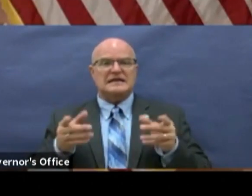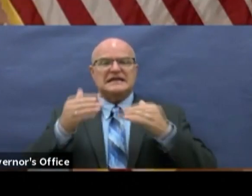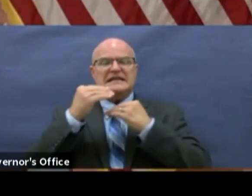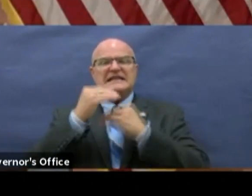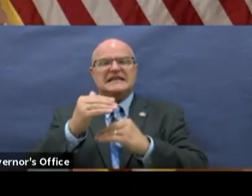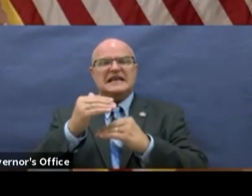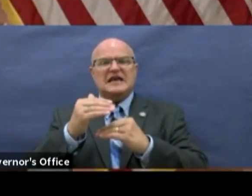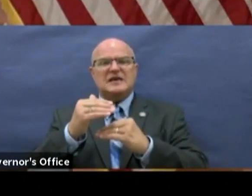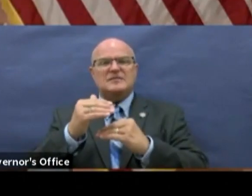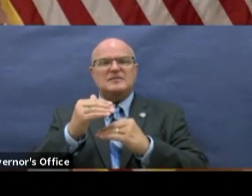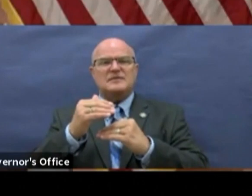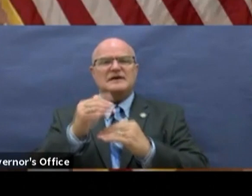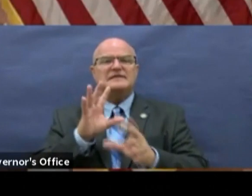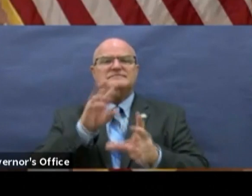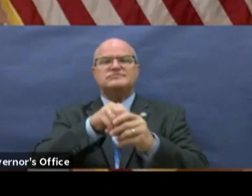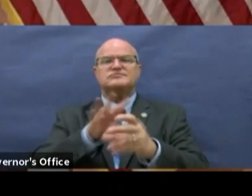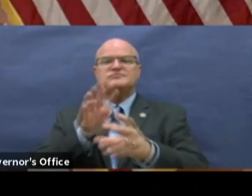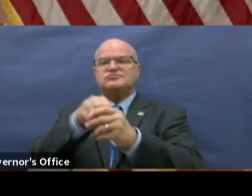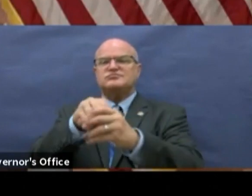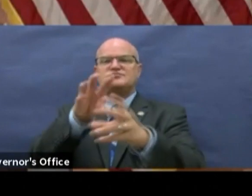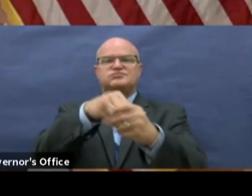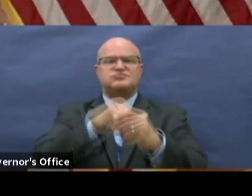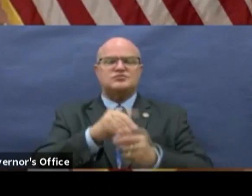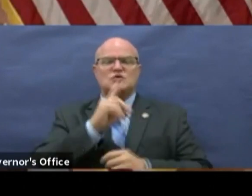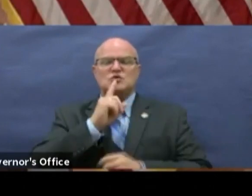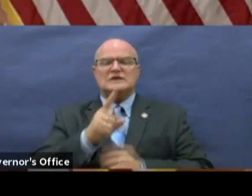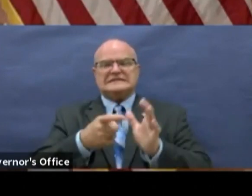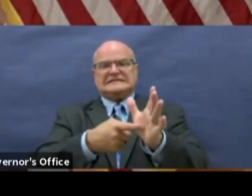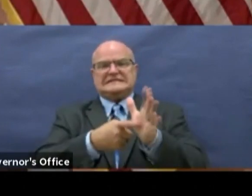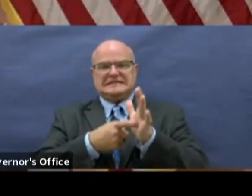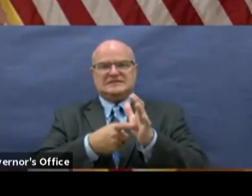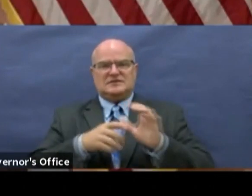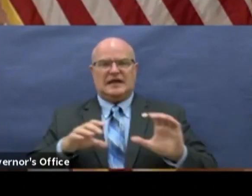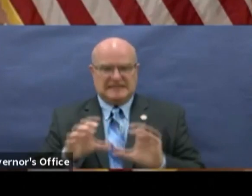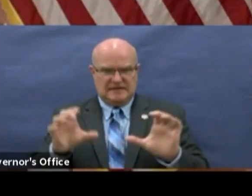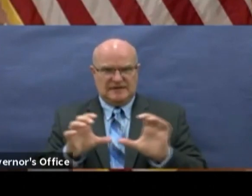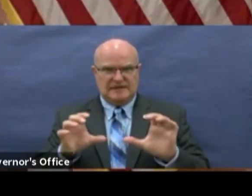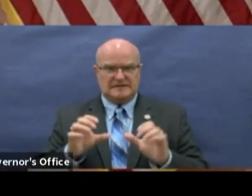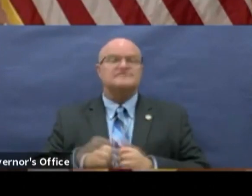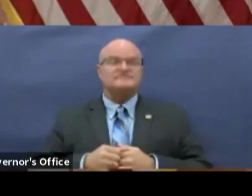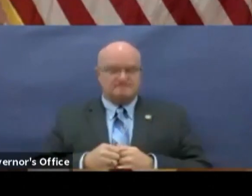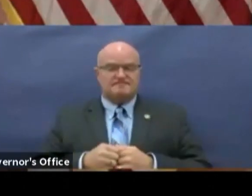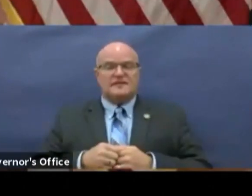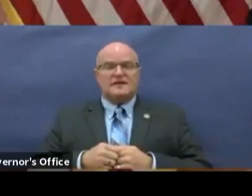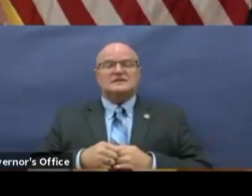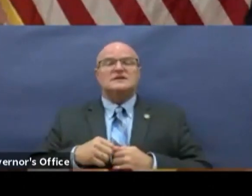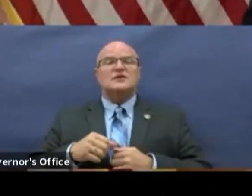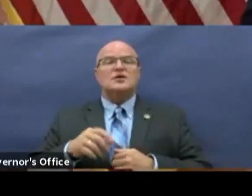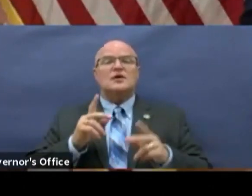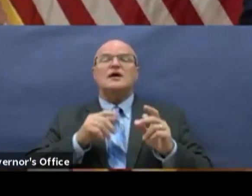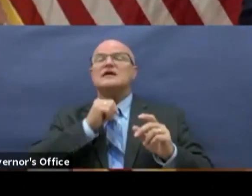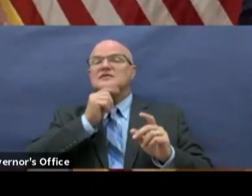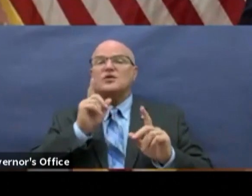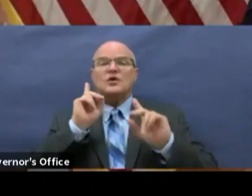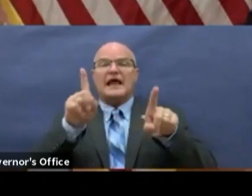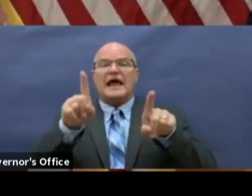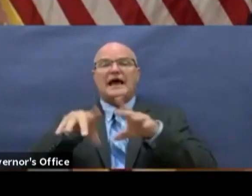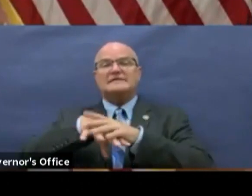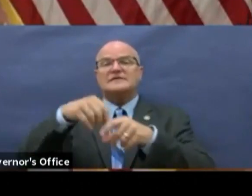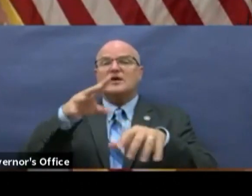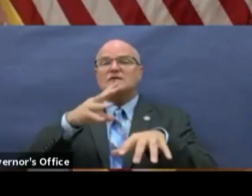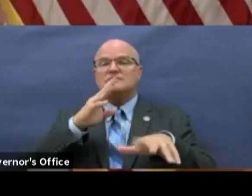the engagements to really essential activities. And so some of the public appearances I won't be doing this